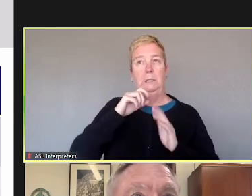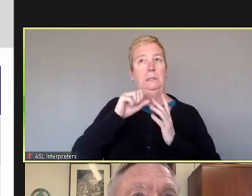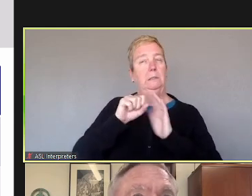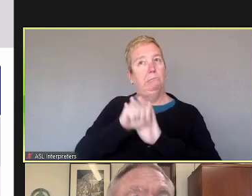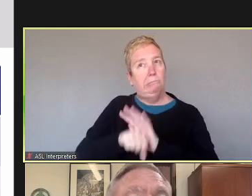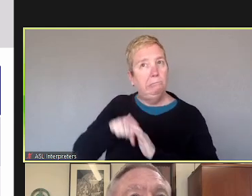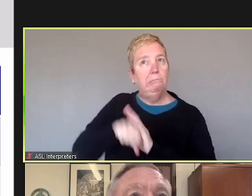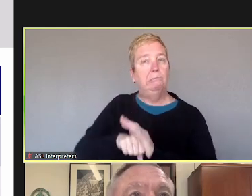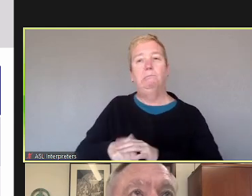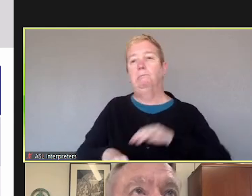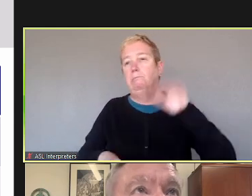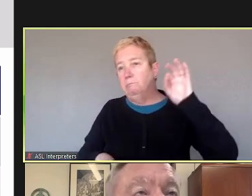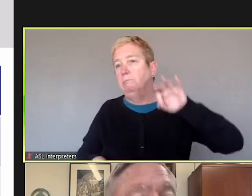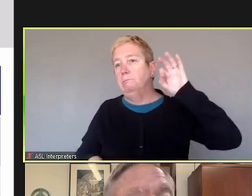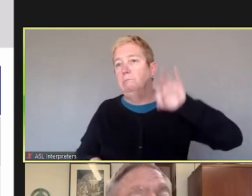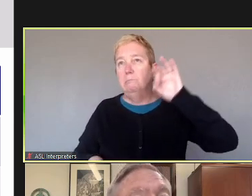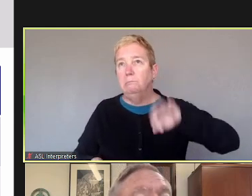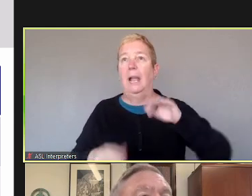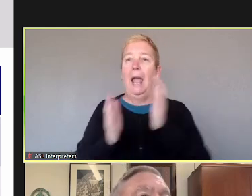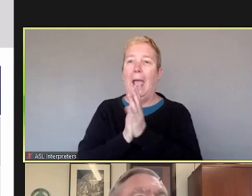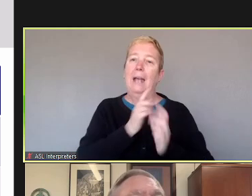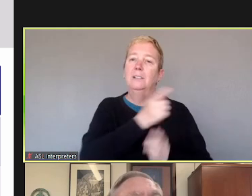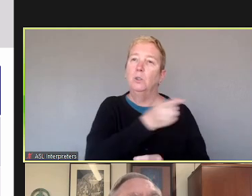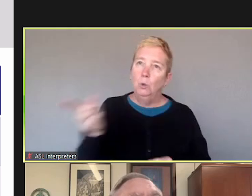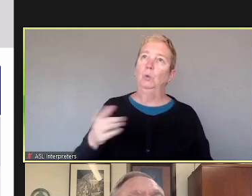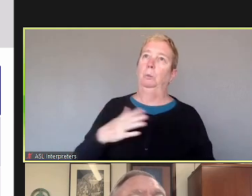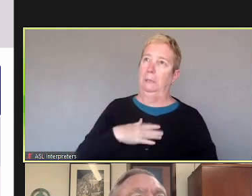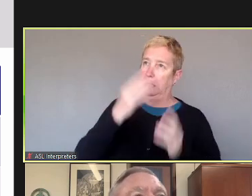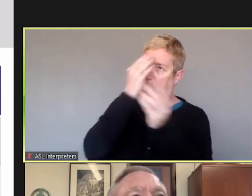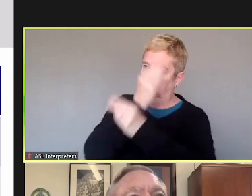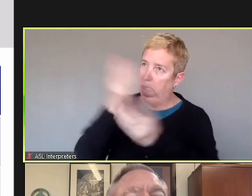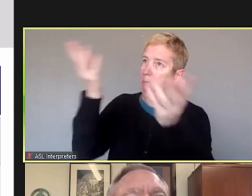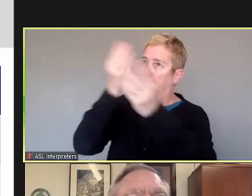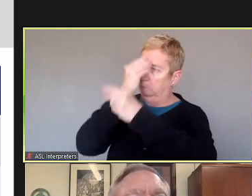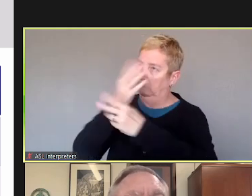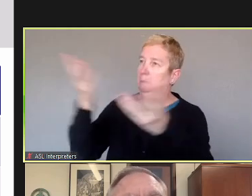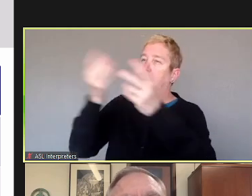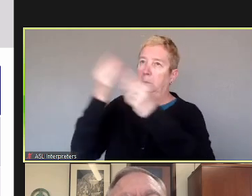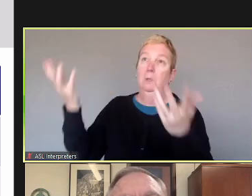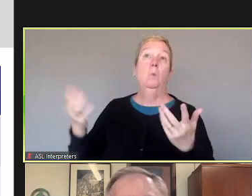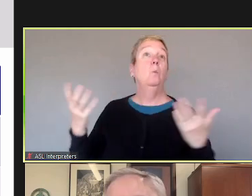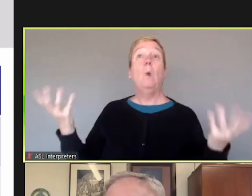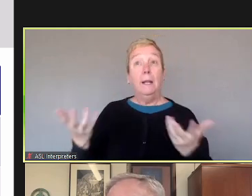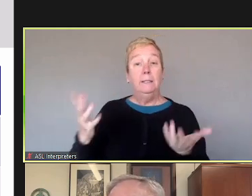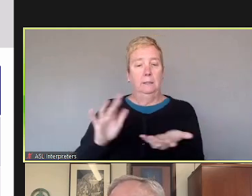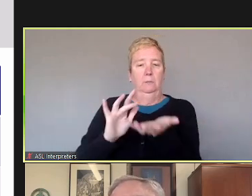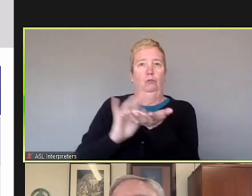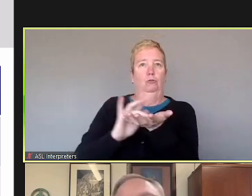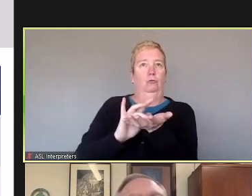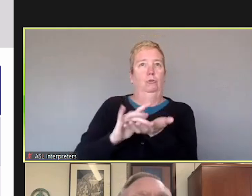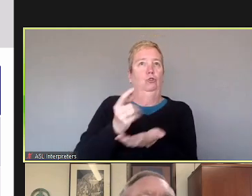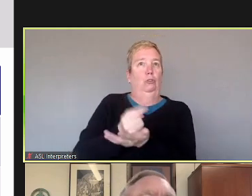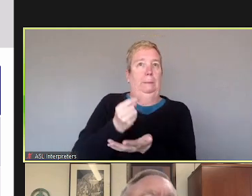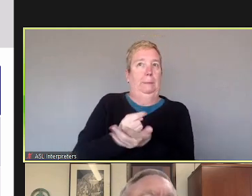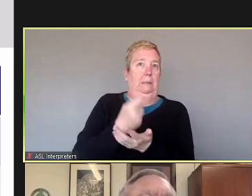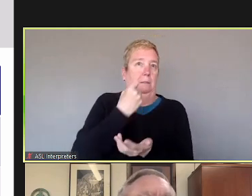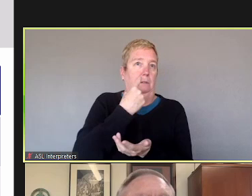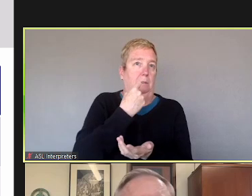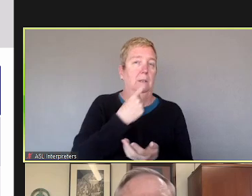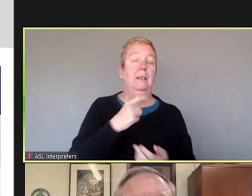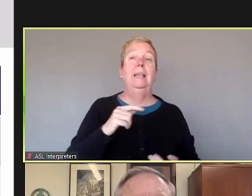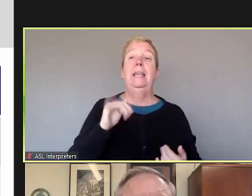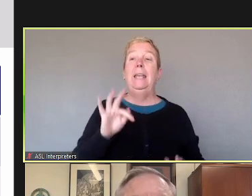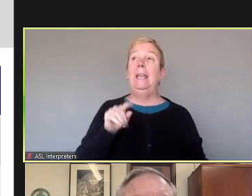your help getting the word out on this. It's about treatment. And now, if you have